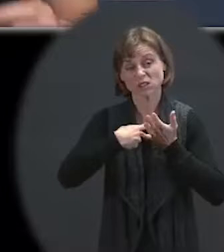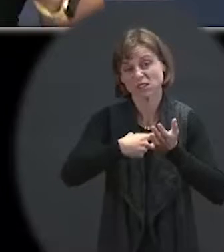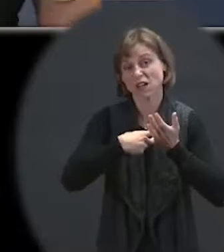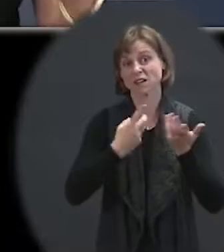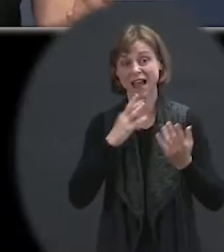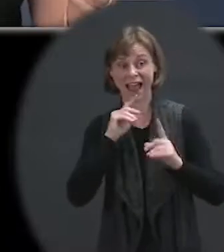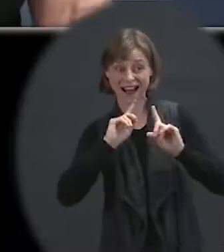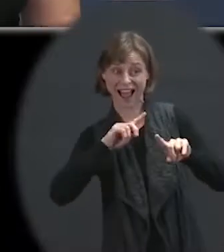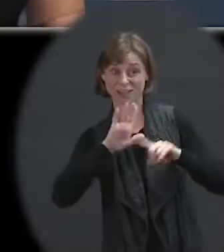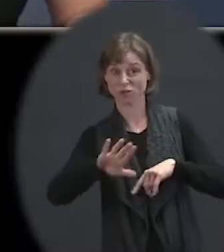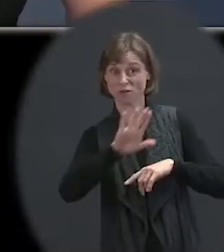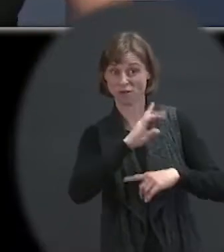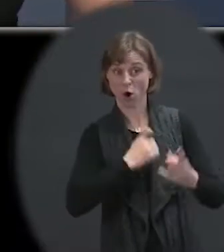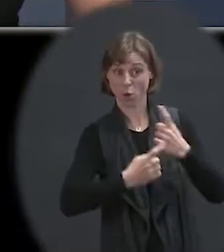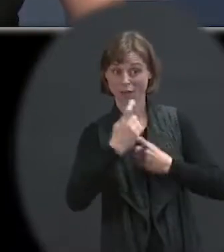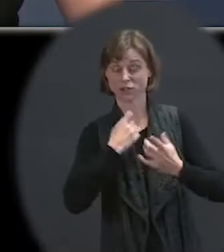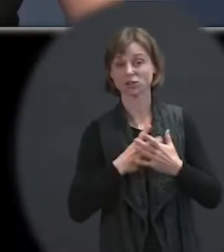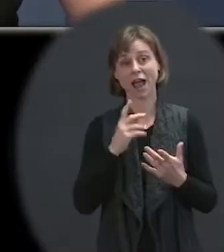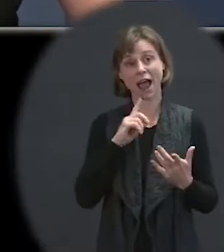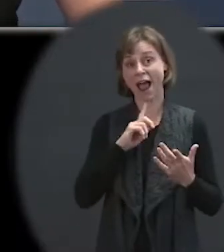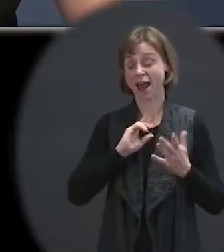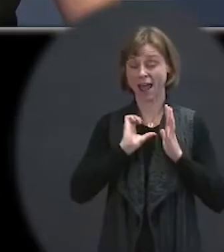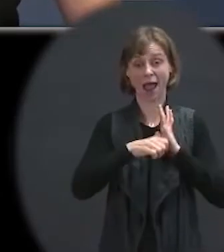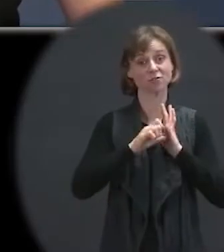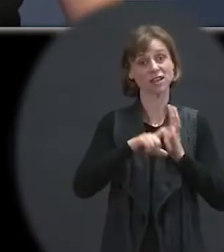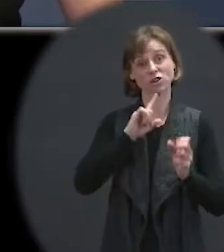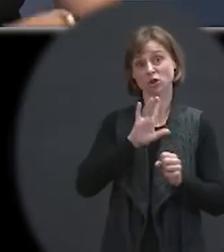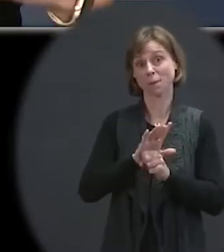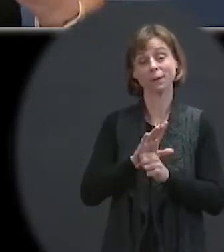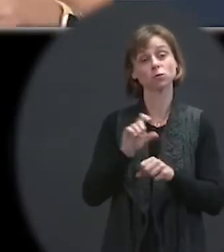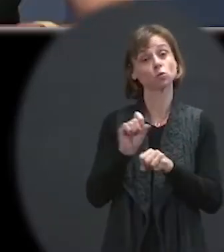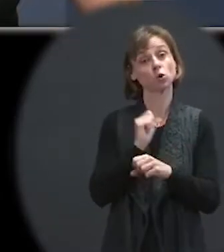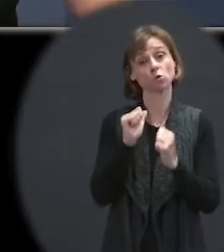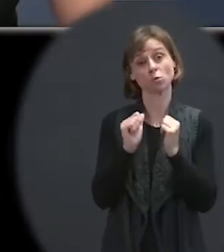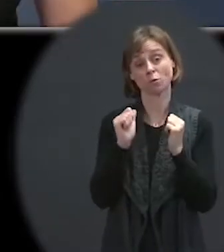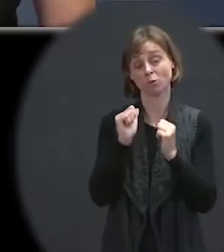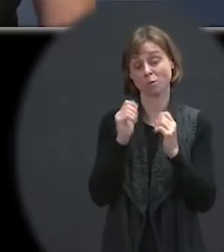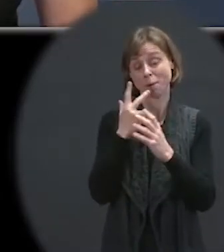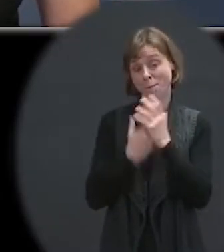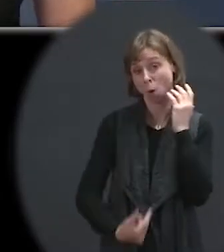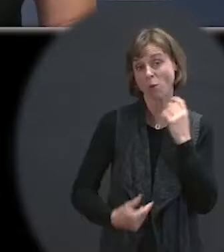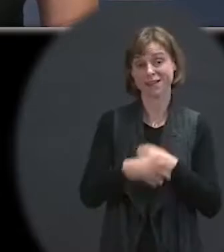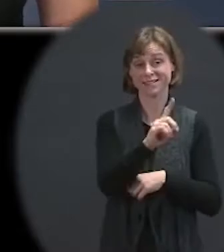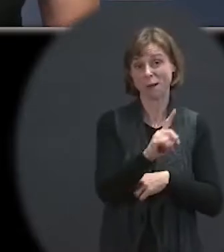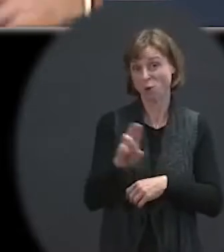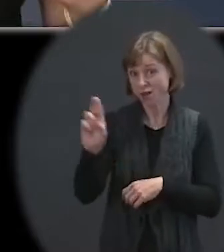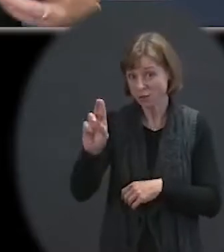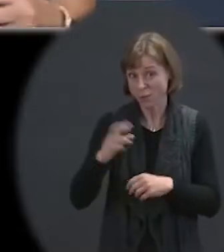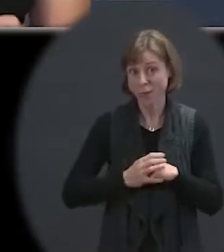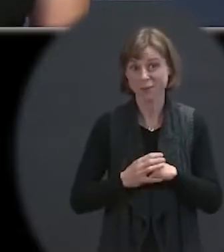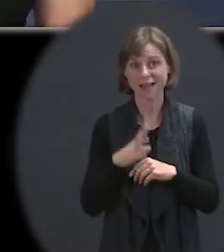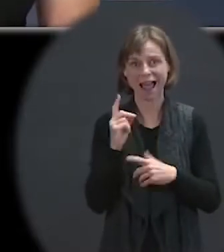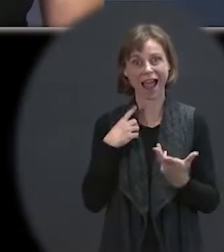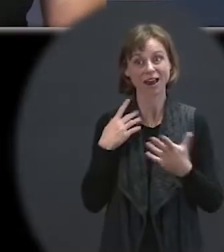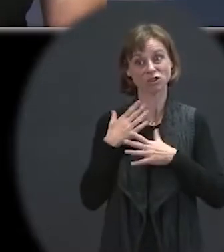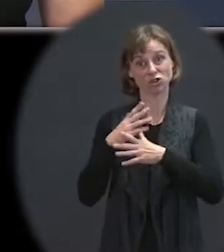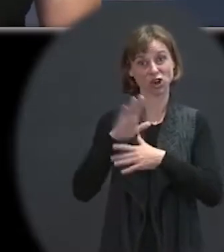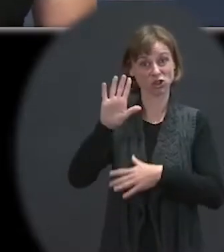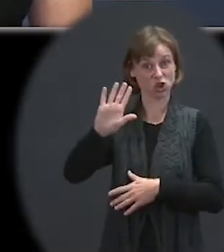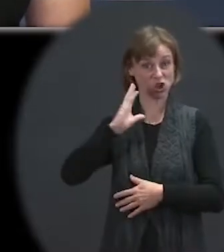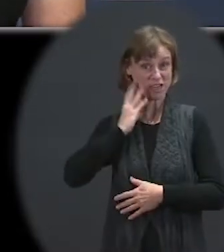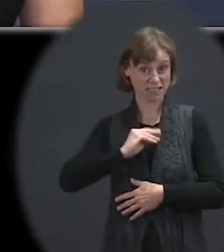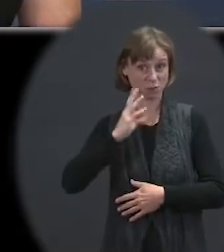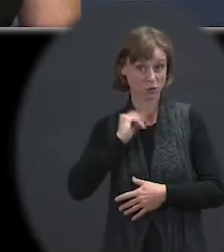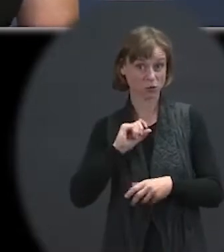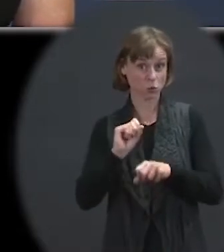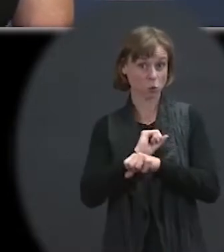up, reiterating her commitment to working with people across the aisle, and also sharing some of her own experience of working with